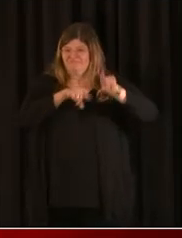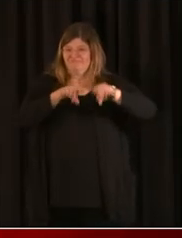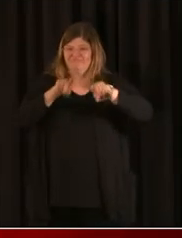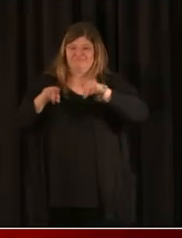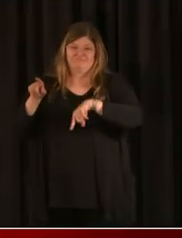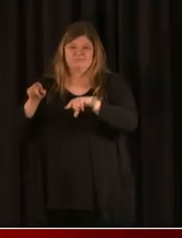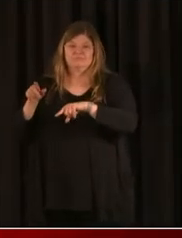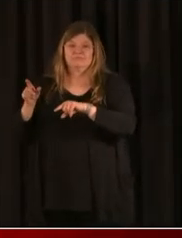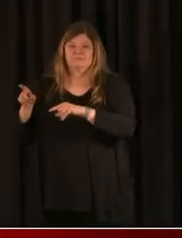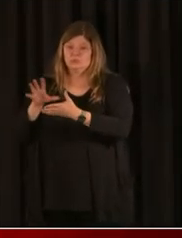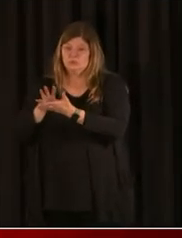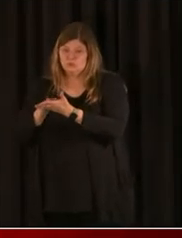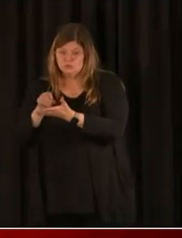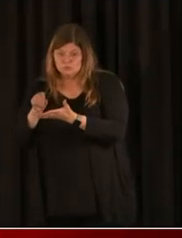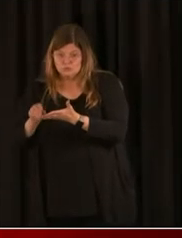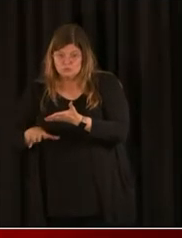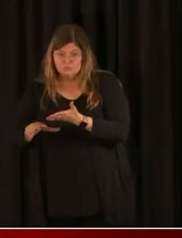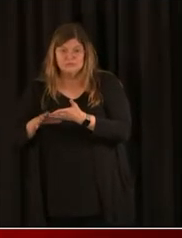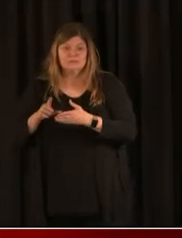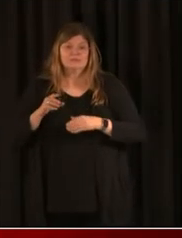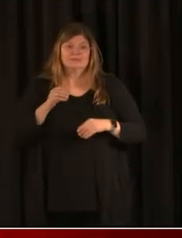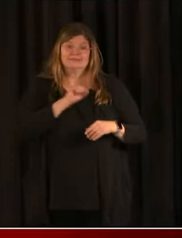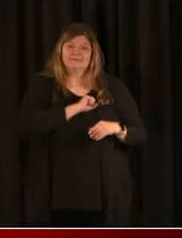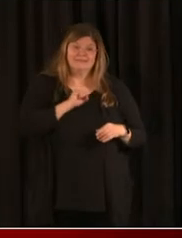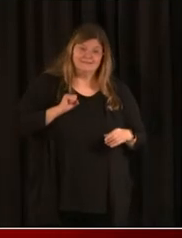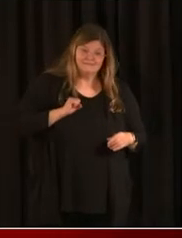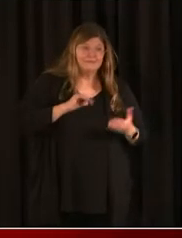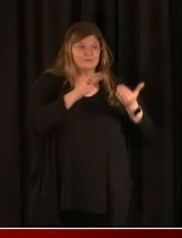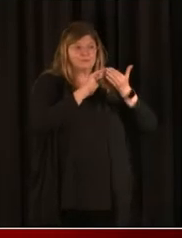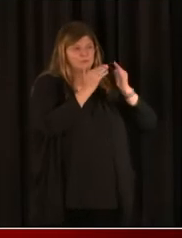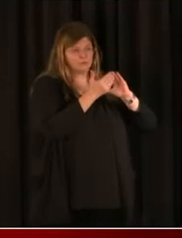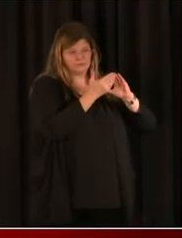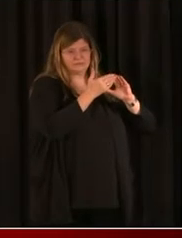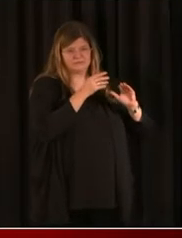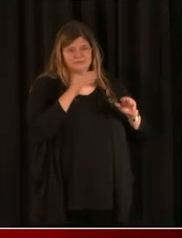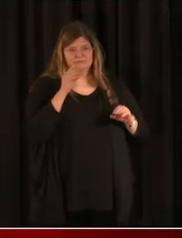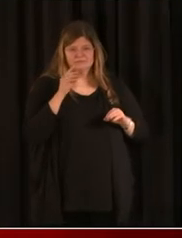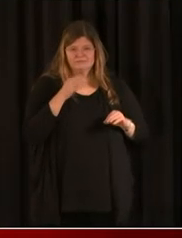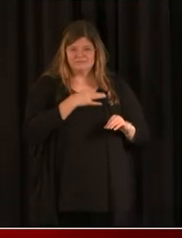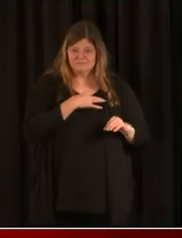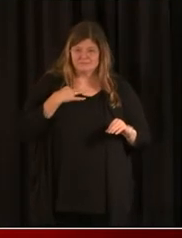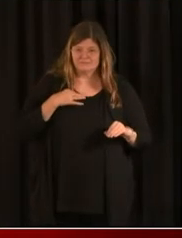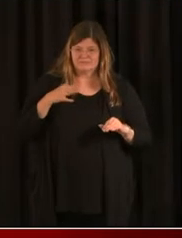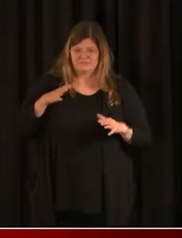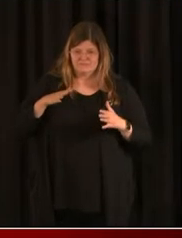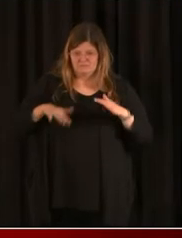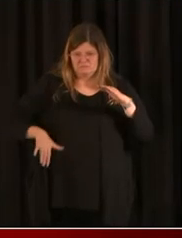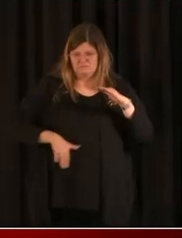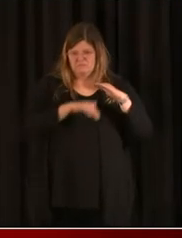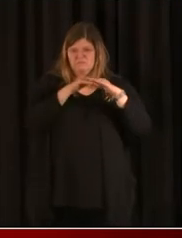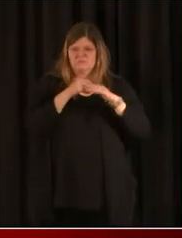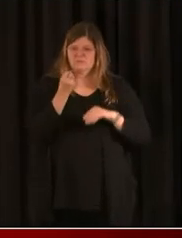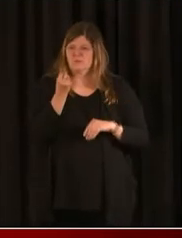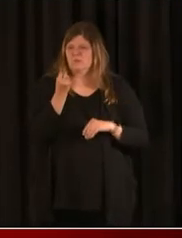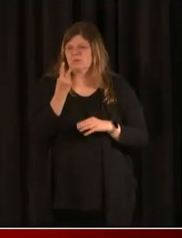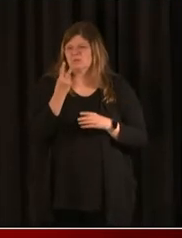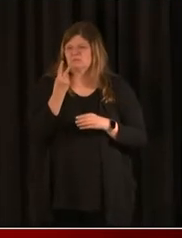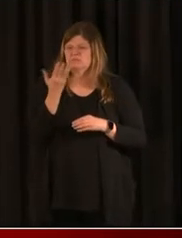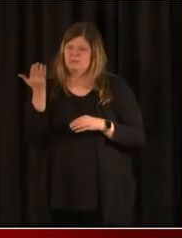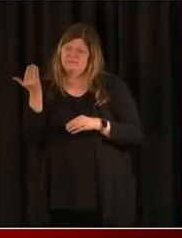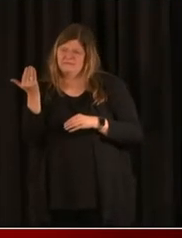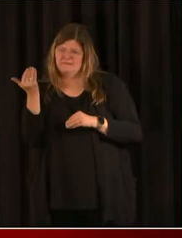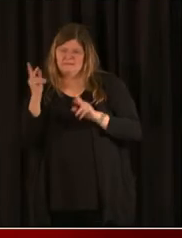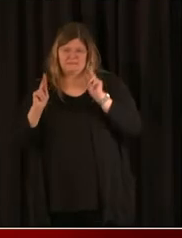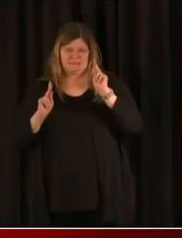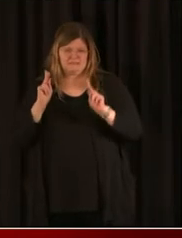students, parents, and staff, community members. Those teams comprised about 12 to 15 people that